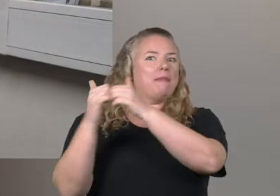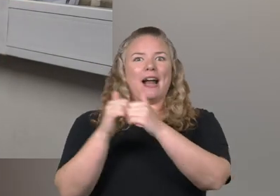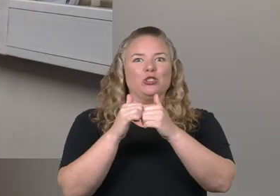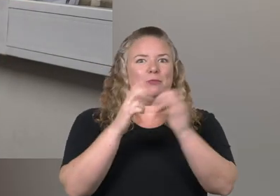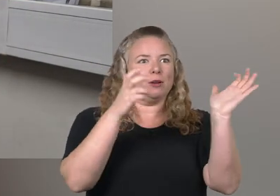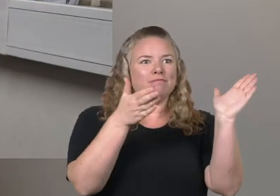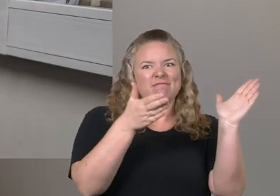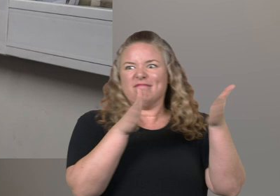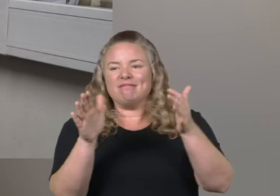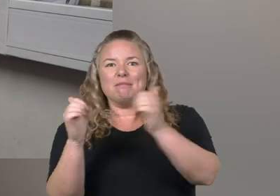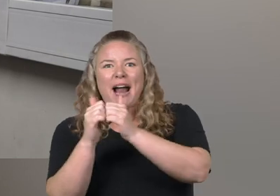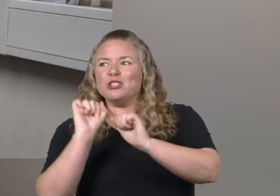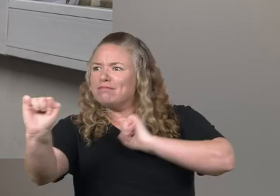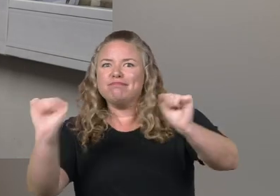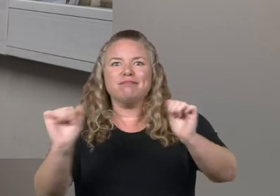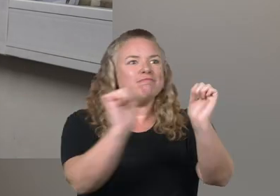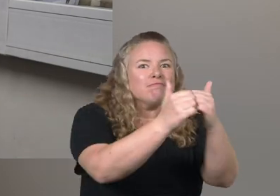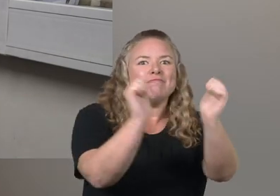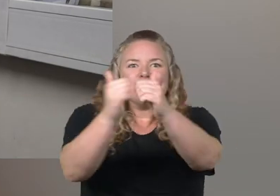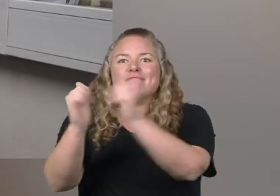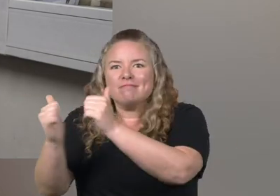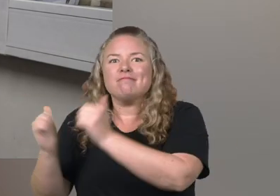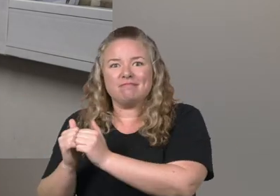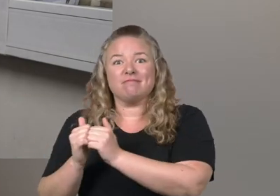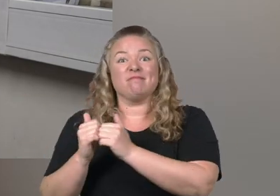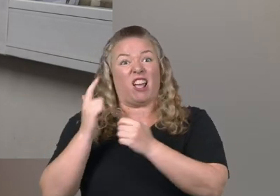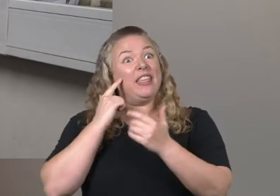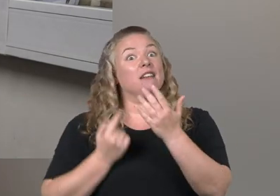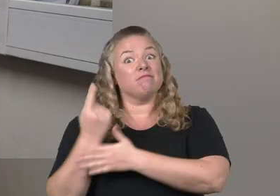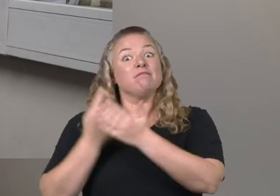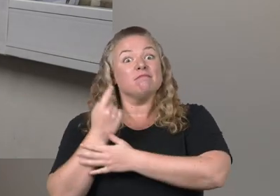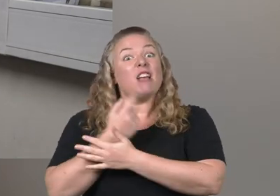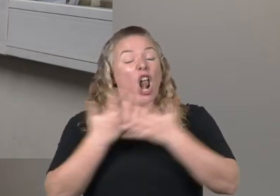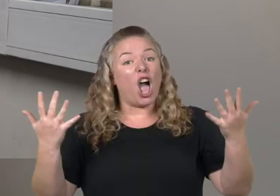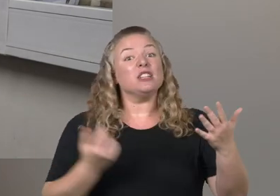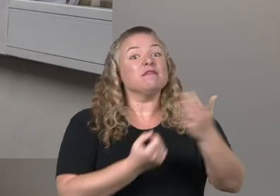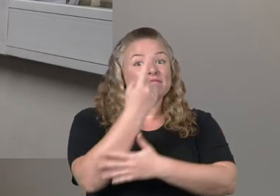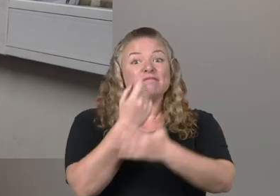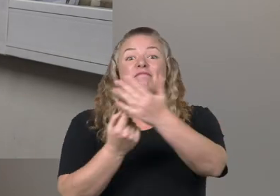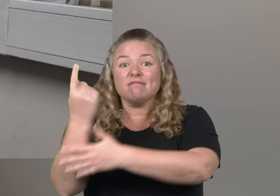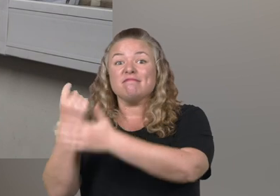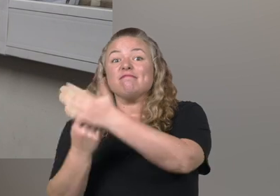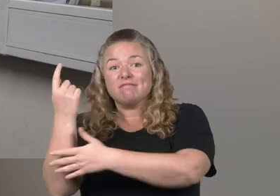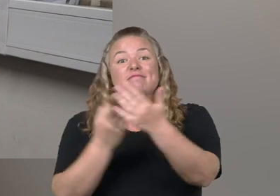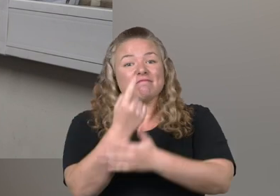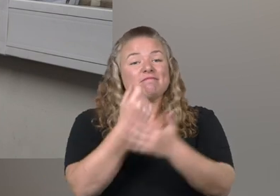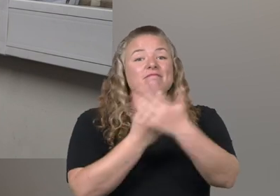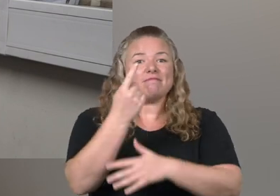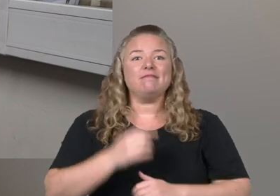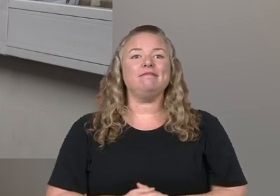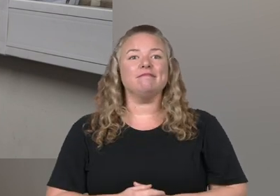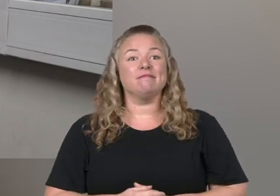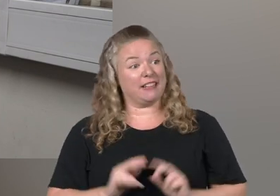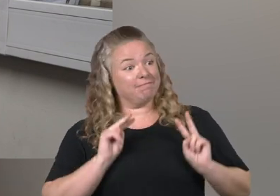and not in the they're off the mainstream, the mainstream, as it were, outside the mainstream. So I do